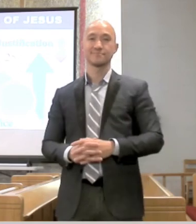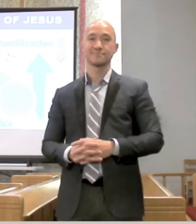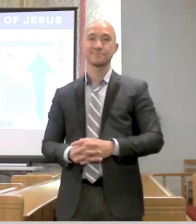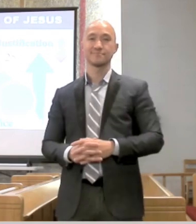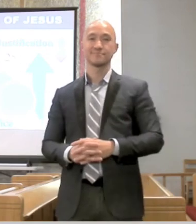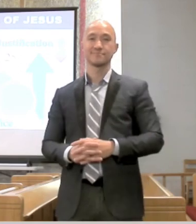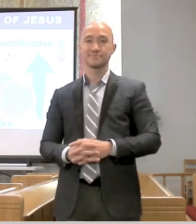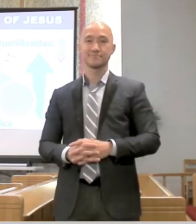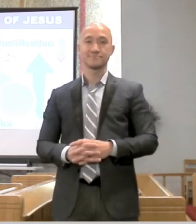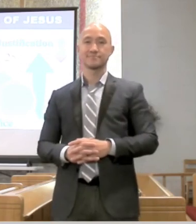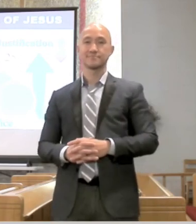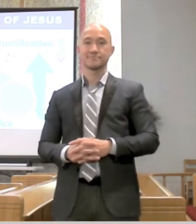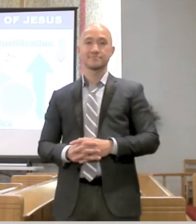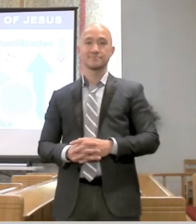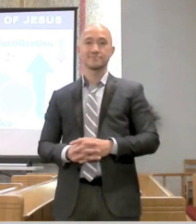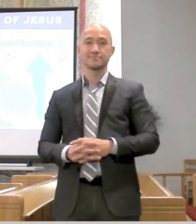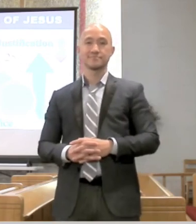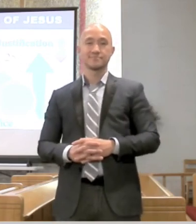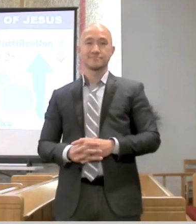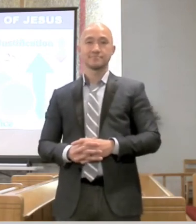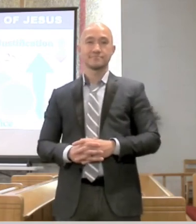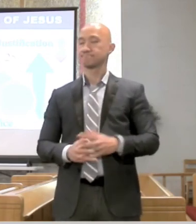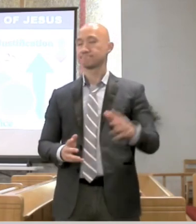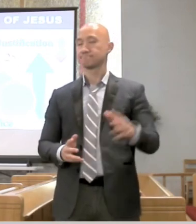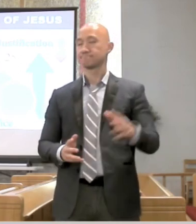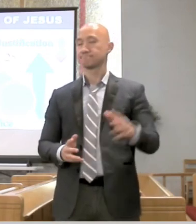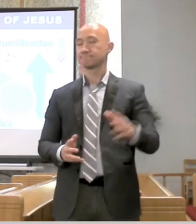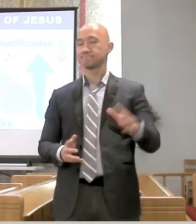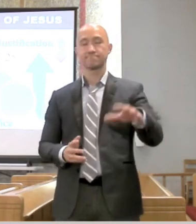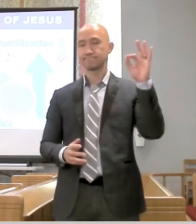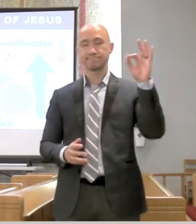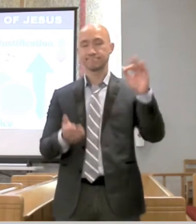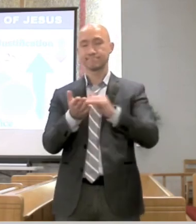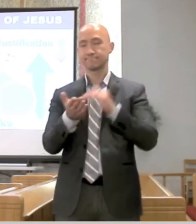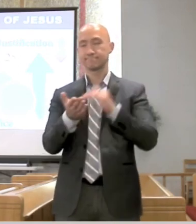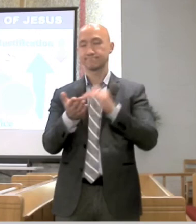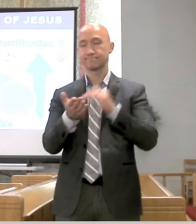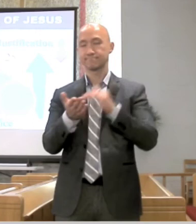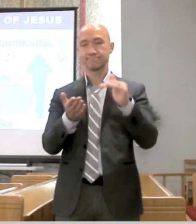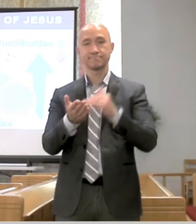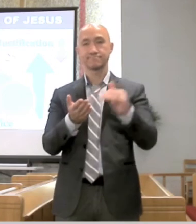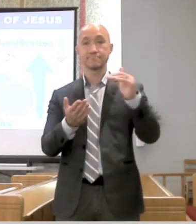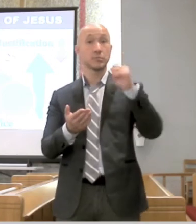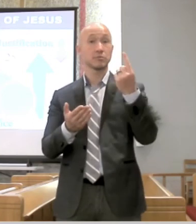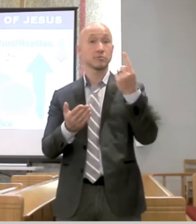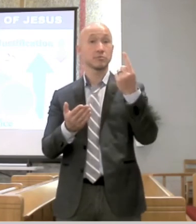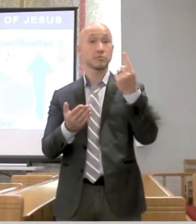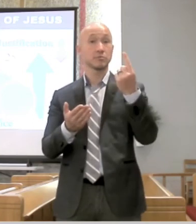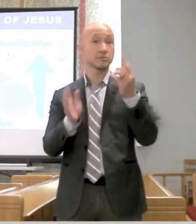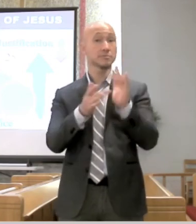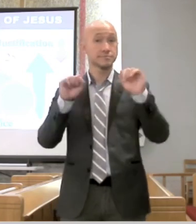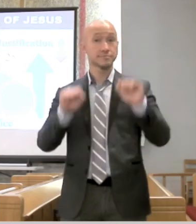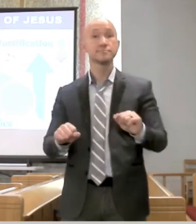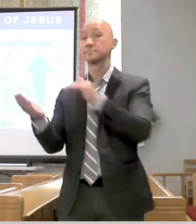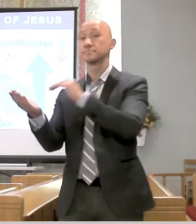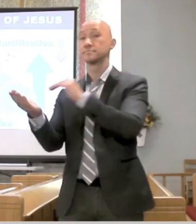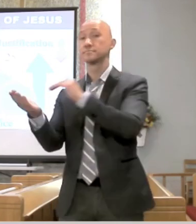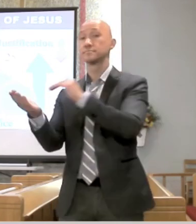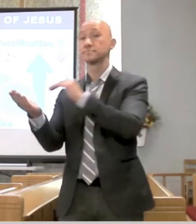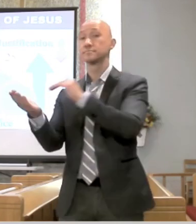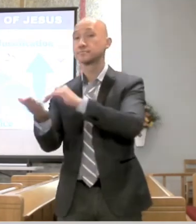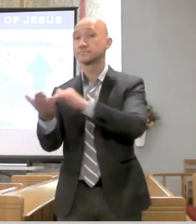There is no forgiveness for us except for the way of forgiveness created by Jesus. He's the only